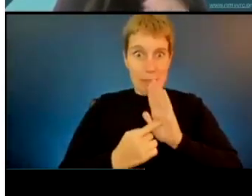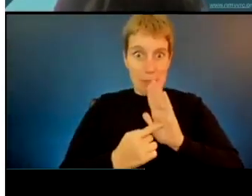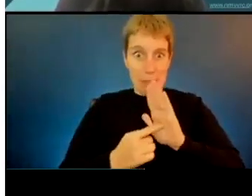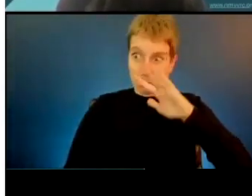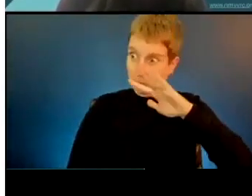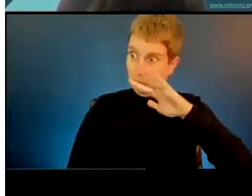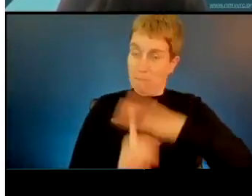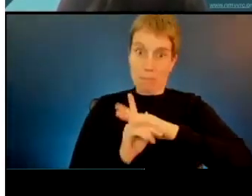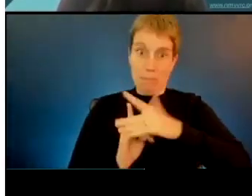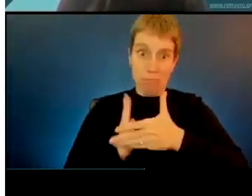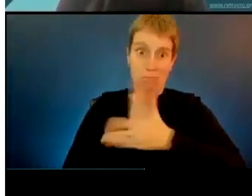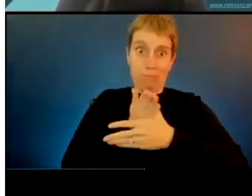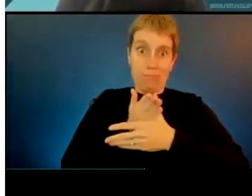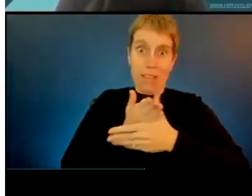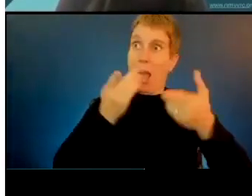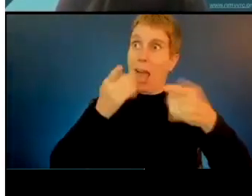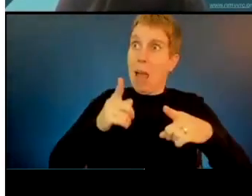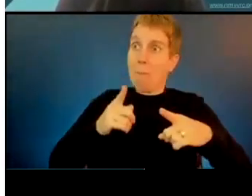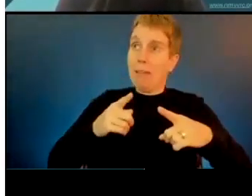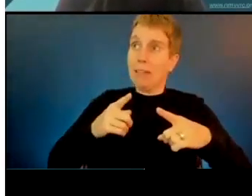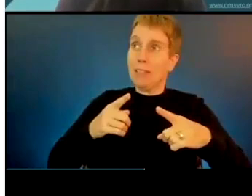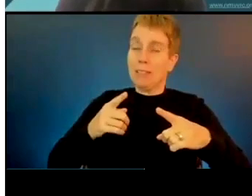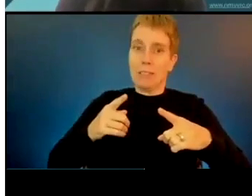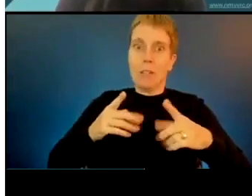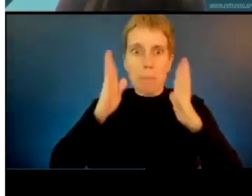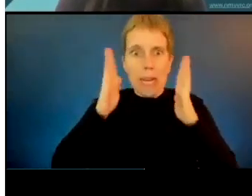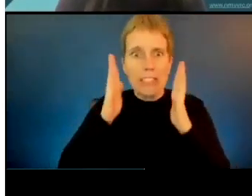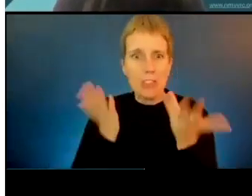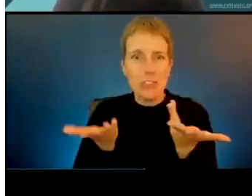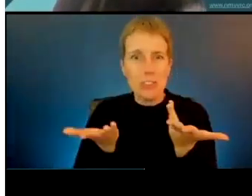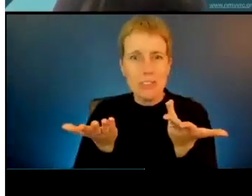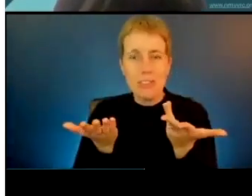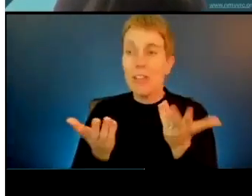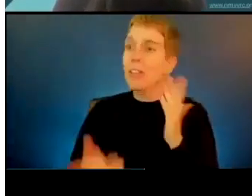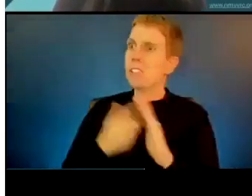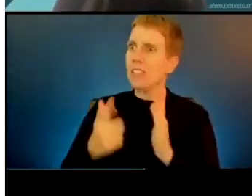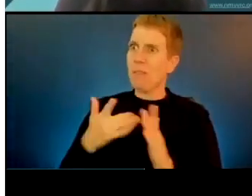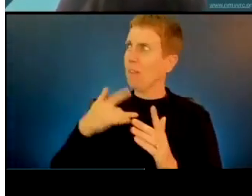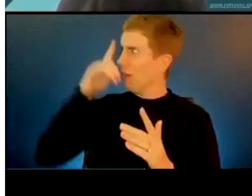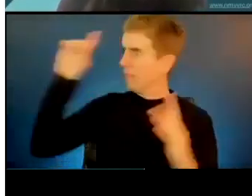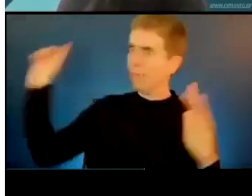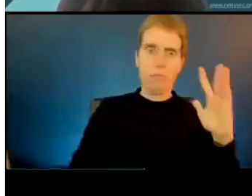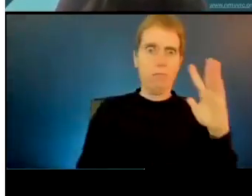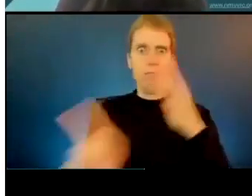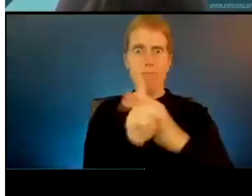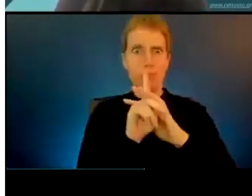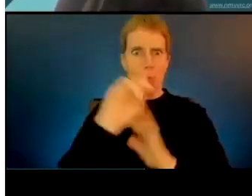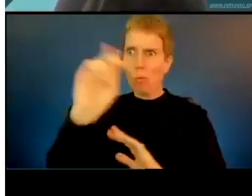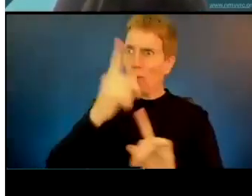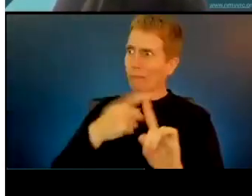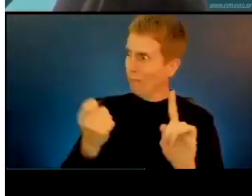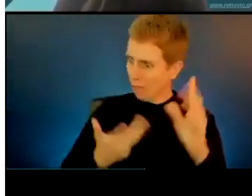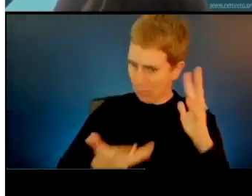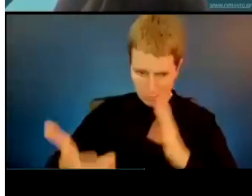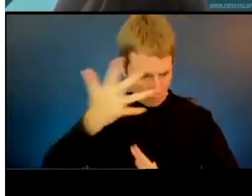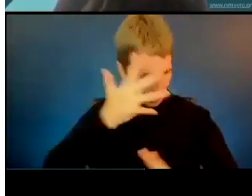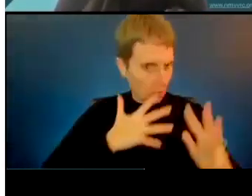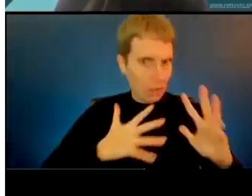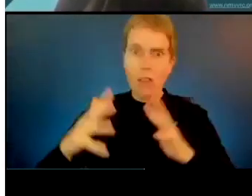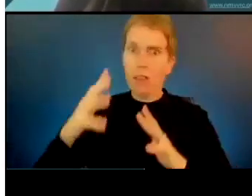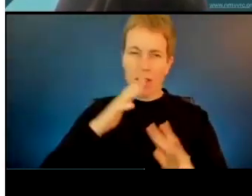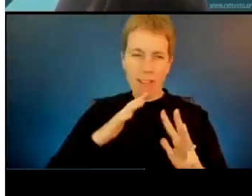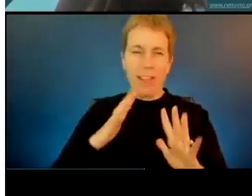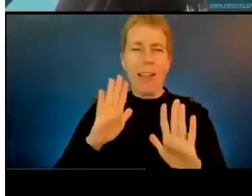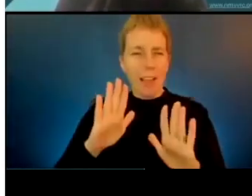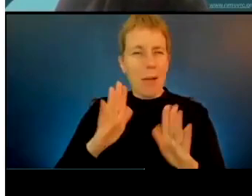blue, especially when it's a trauma cue, but even if not, kind of as someone's moving through their journey or moving through their path, and different